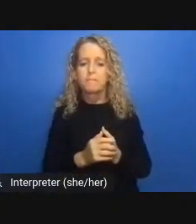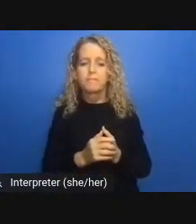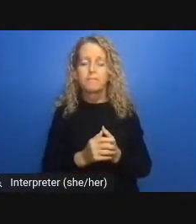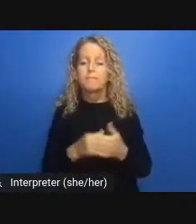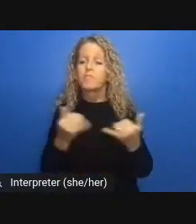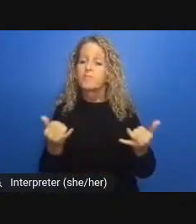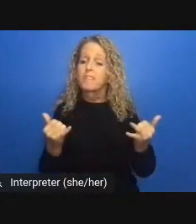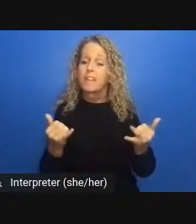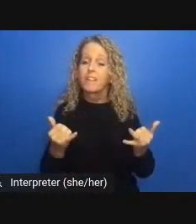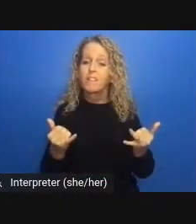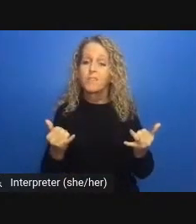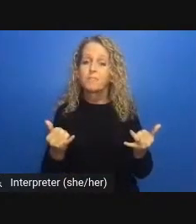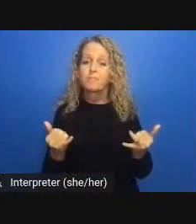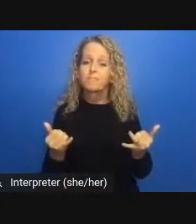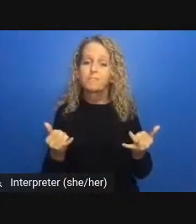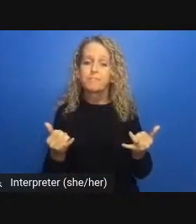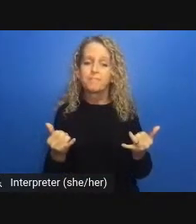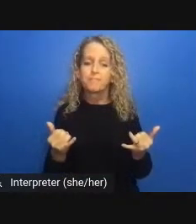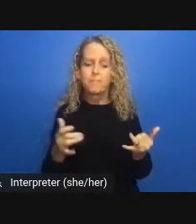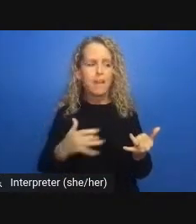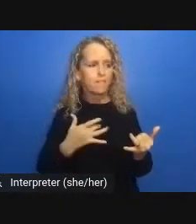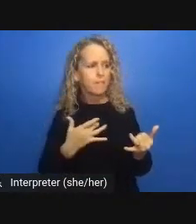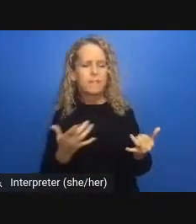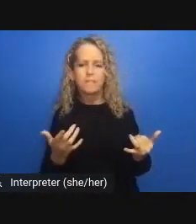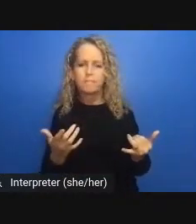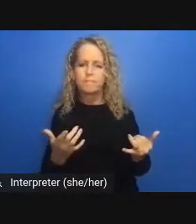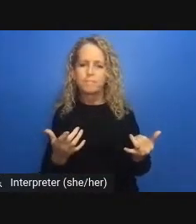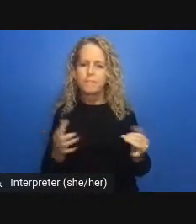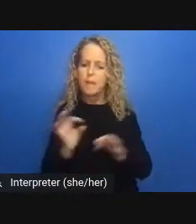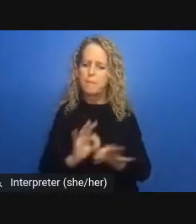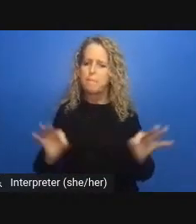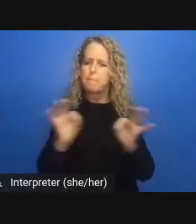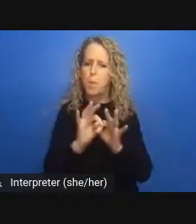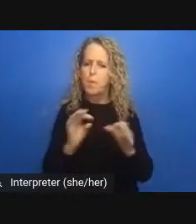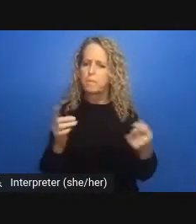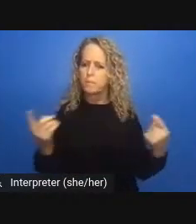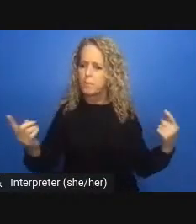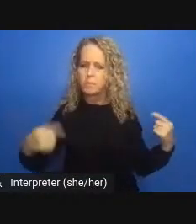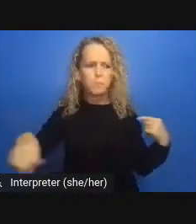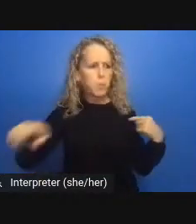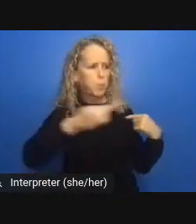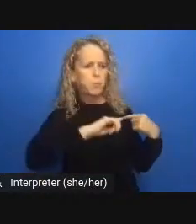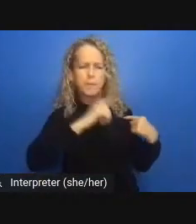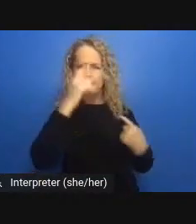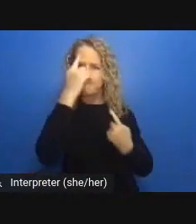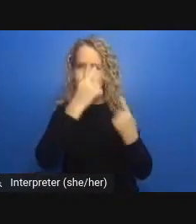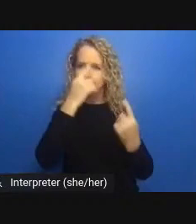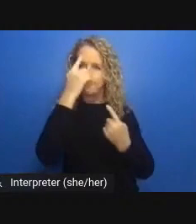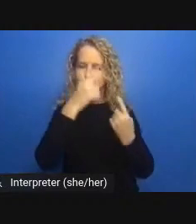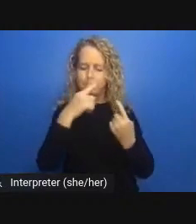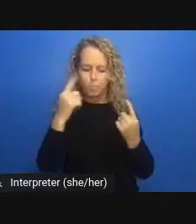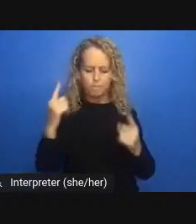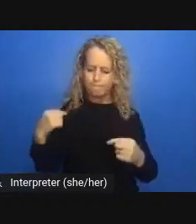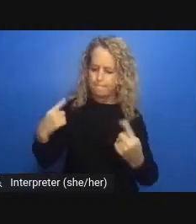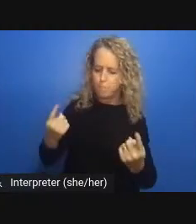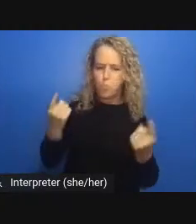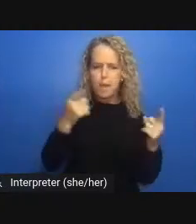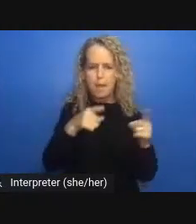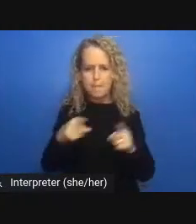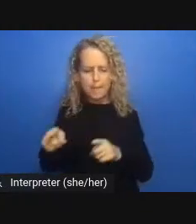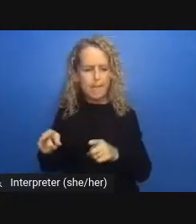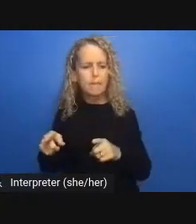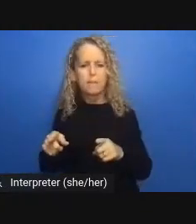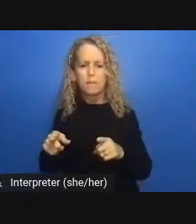think about in a deep and meaningful way, what do we take out of this moment and into